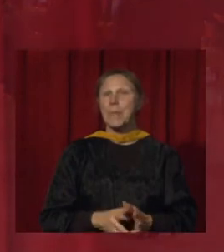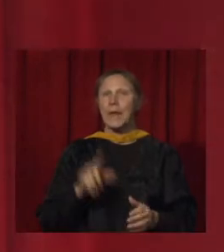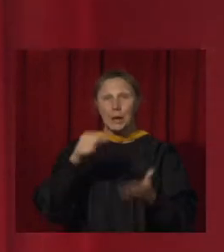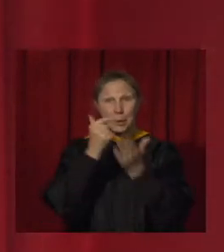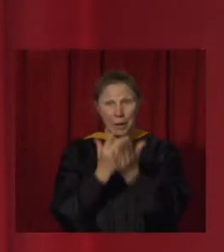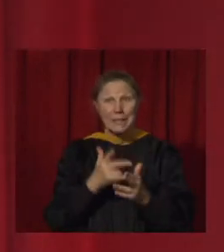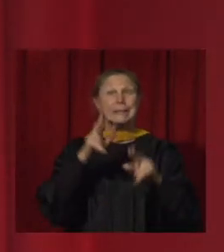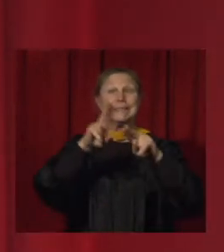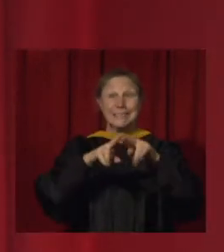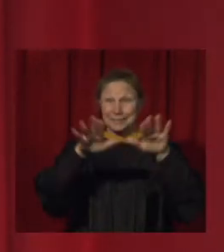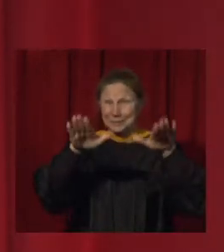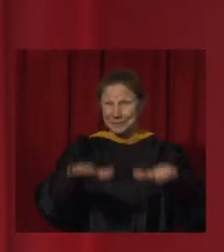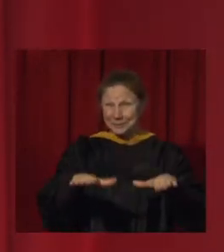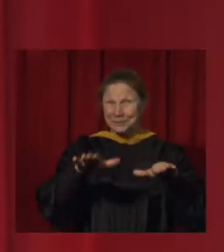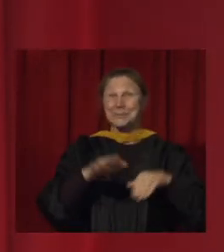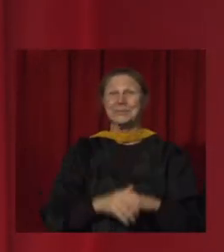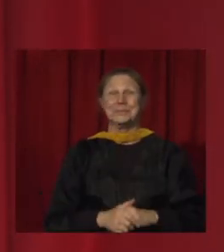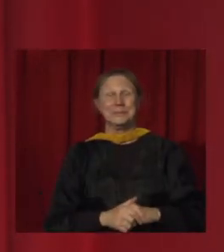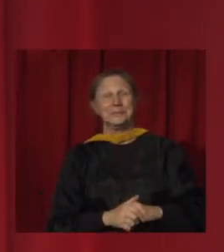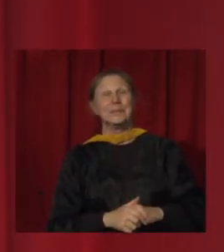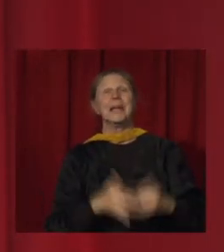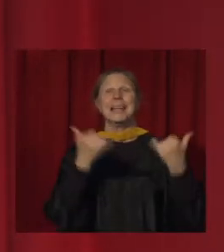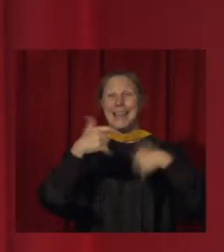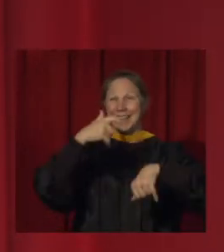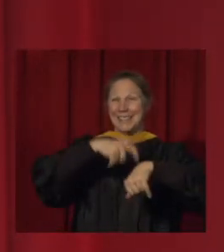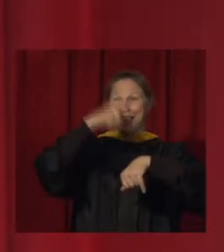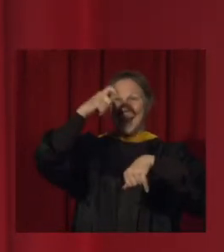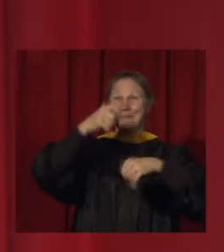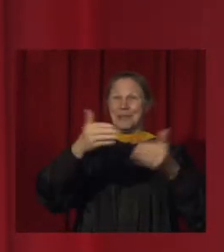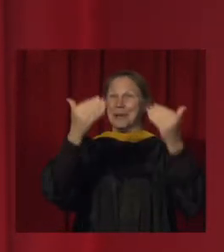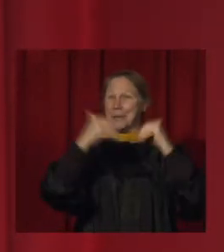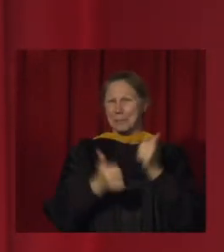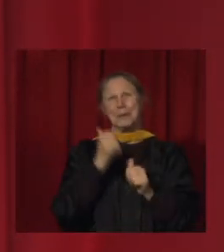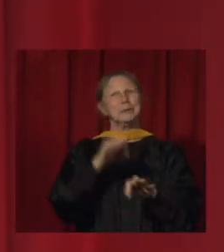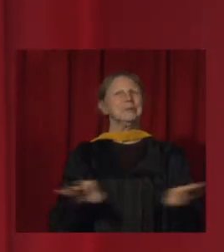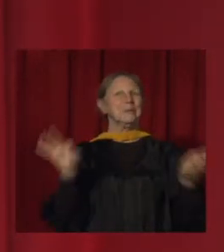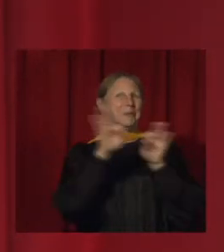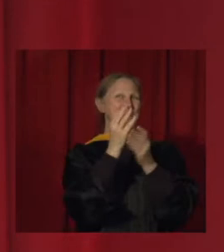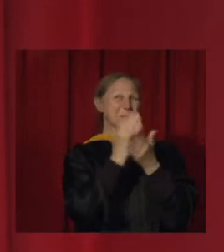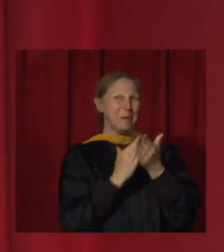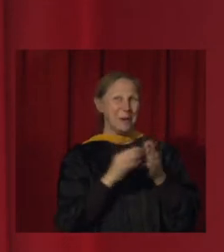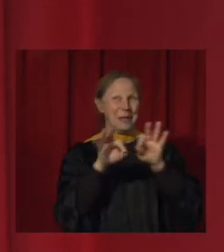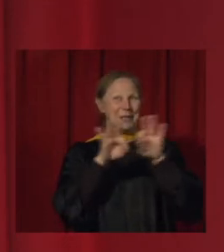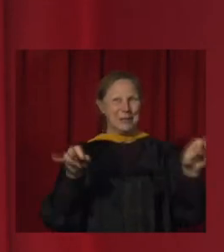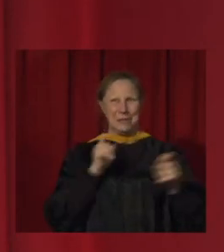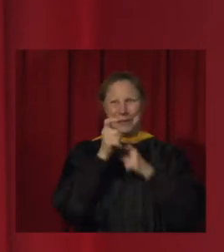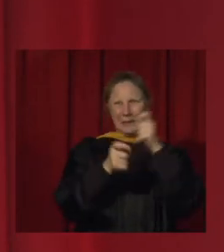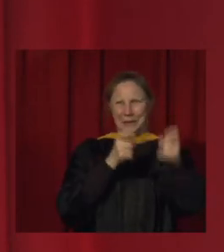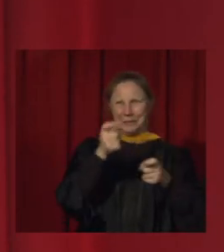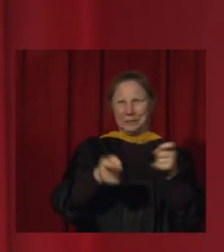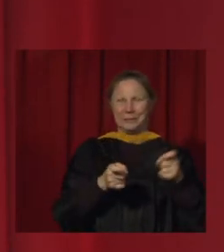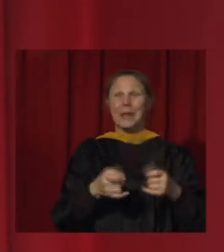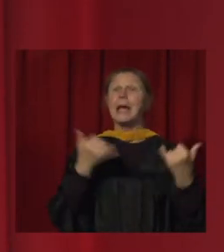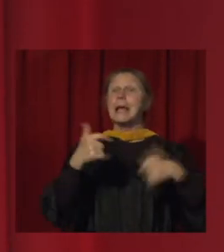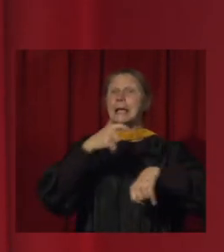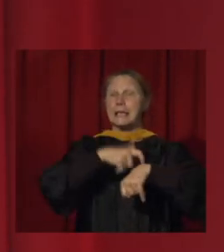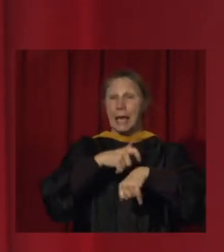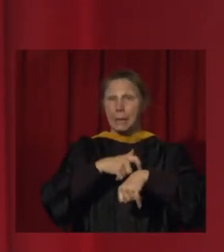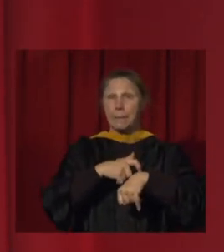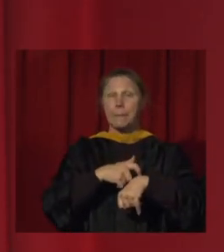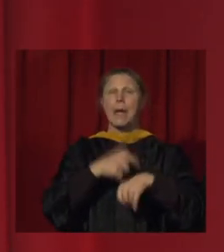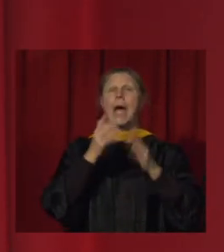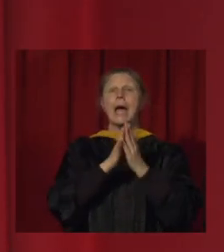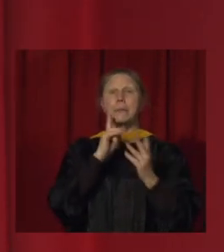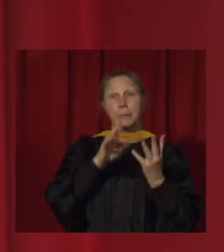Graduates, please take your seats. It is now time to move to the main event, the awarding of our degrees. At this time, I'll ask